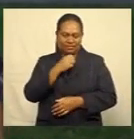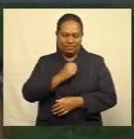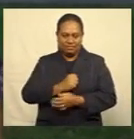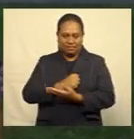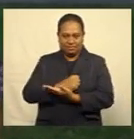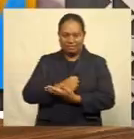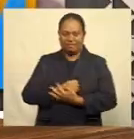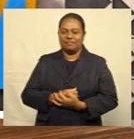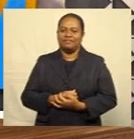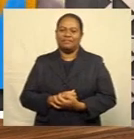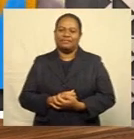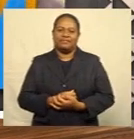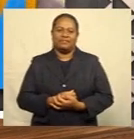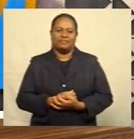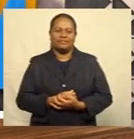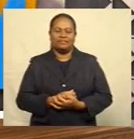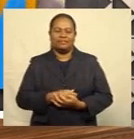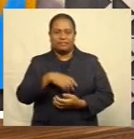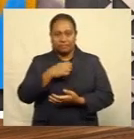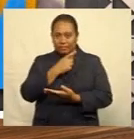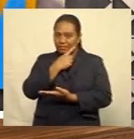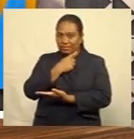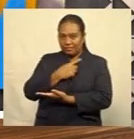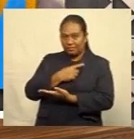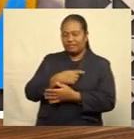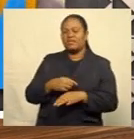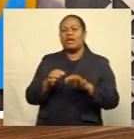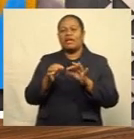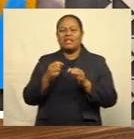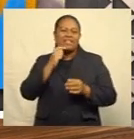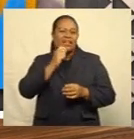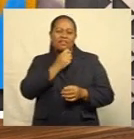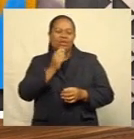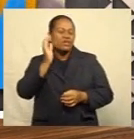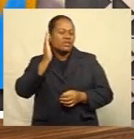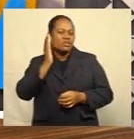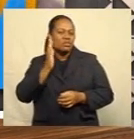FBC Sports. Buvelevu Secondary School has big ambitions